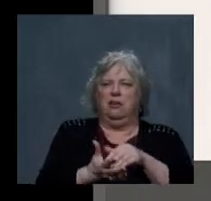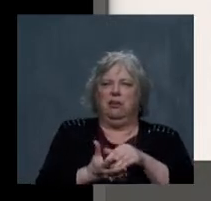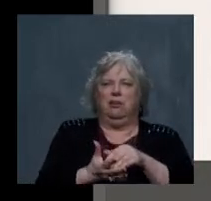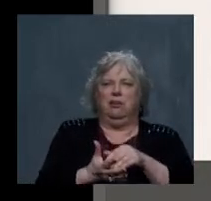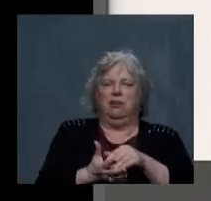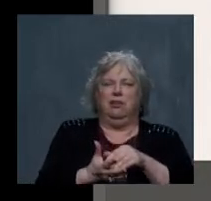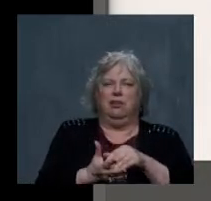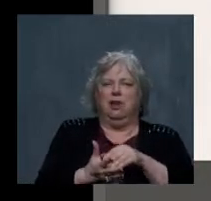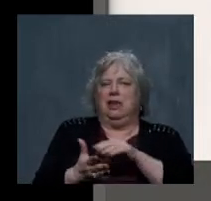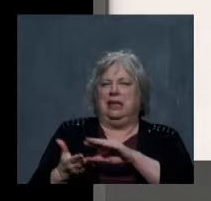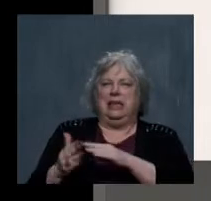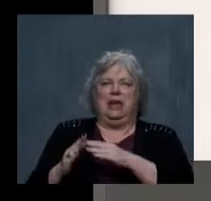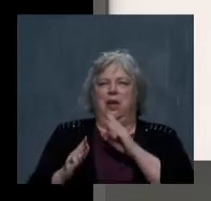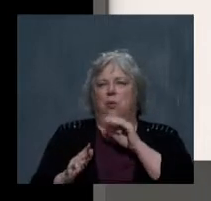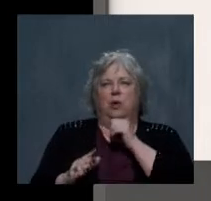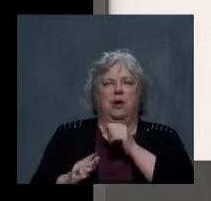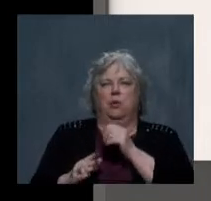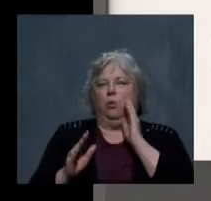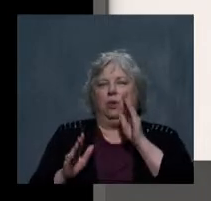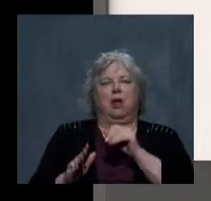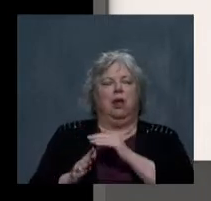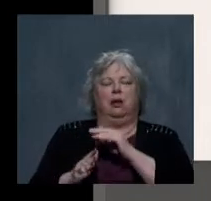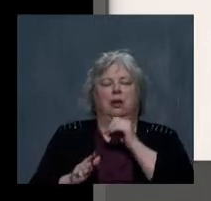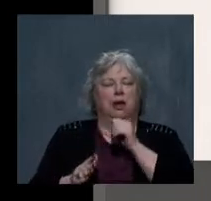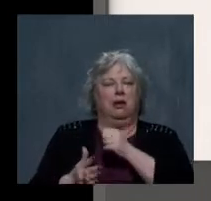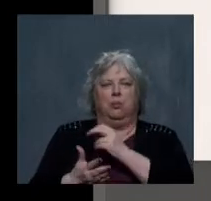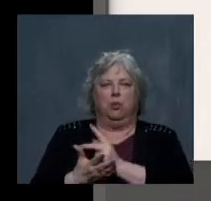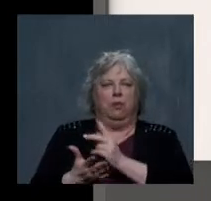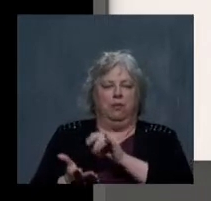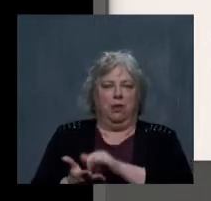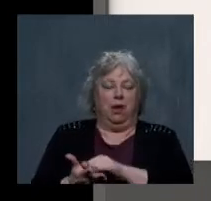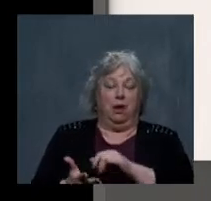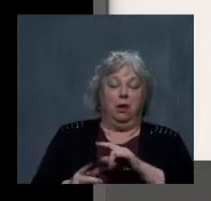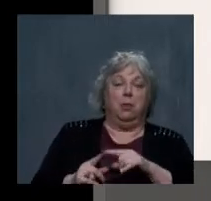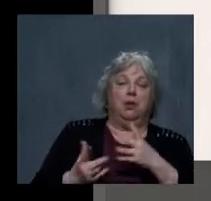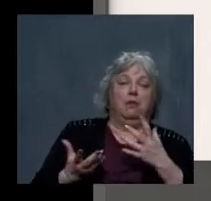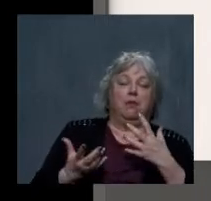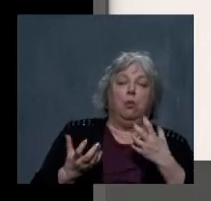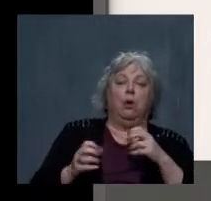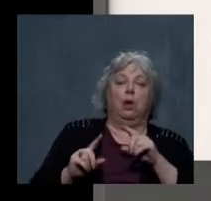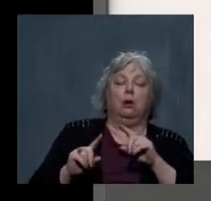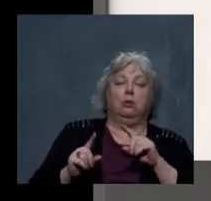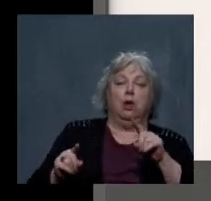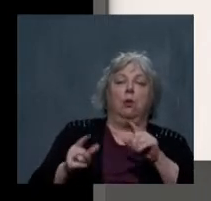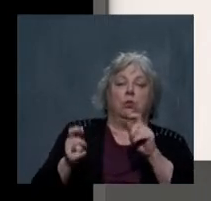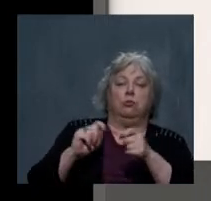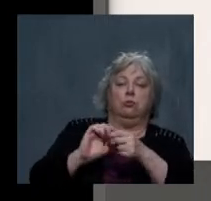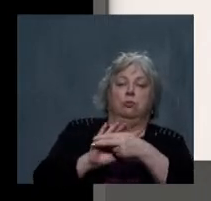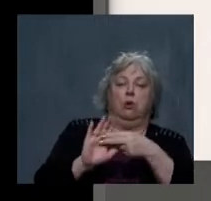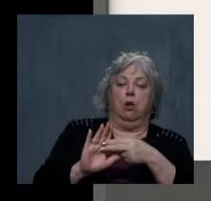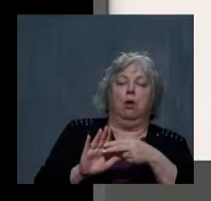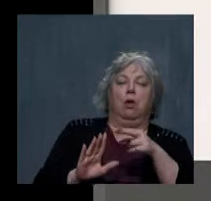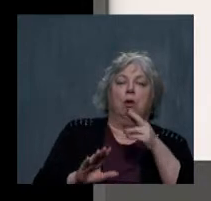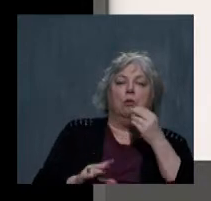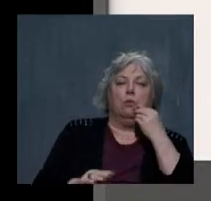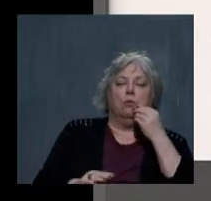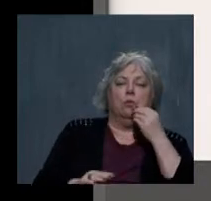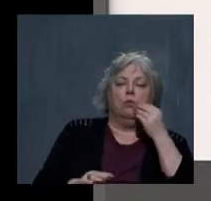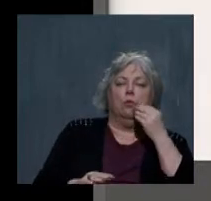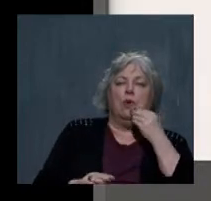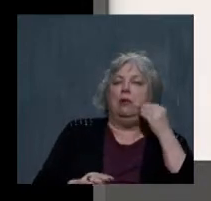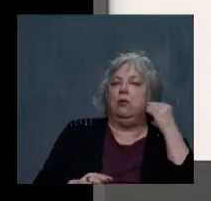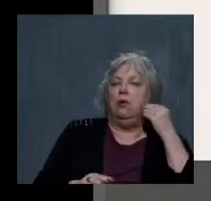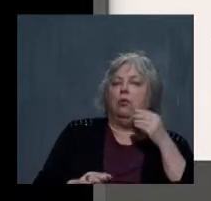city would have never approved that. If I went out there and said I wanted to get this zone residential, and it was office, they say, no, you can't do